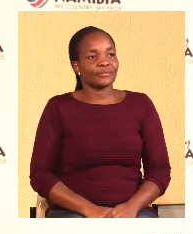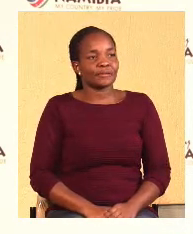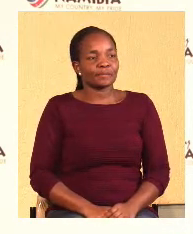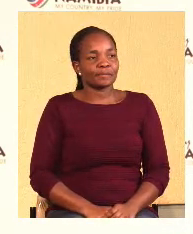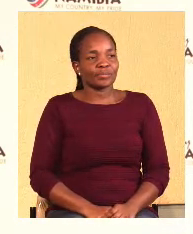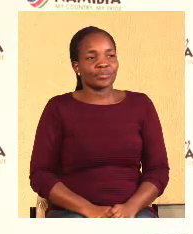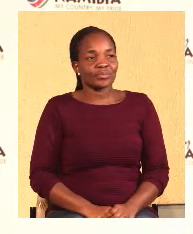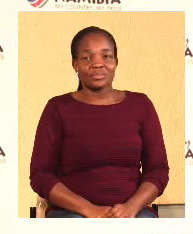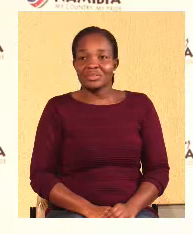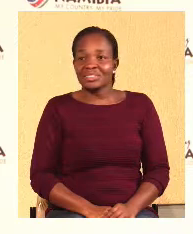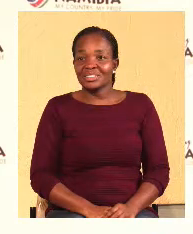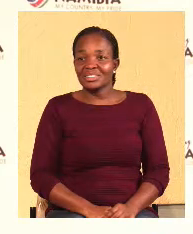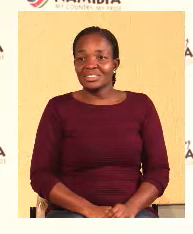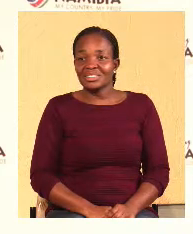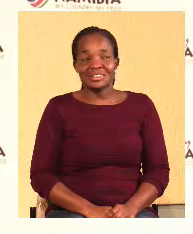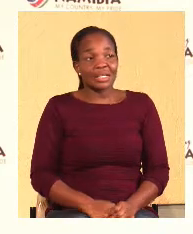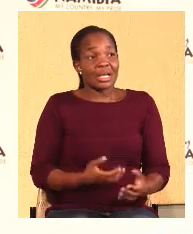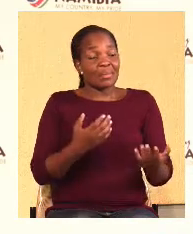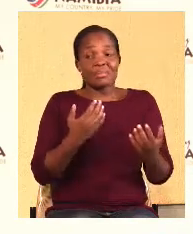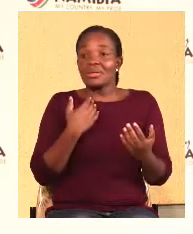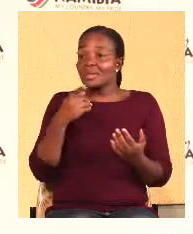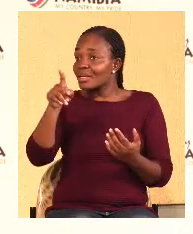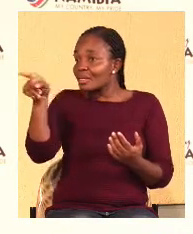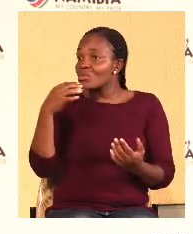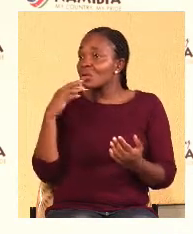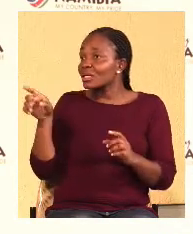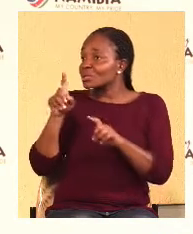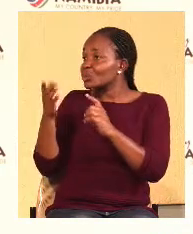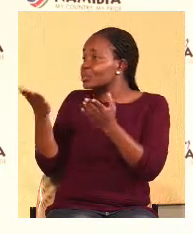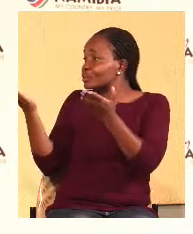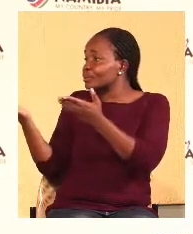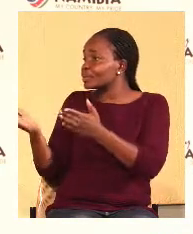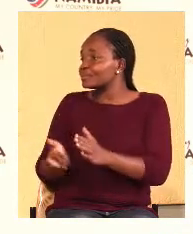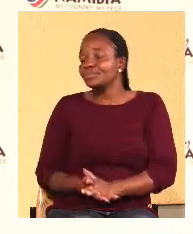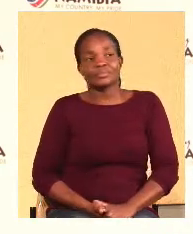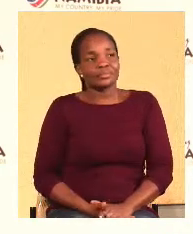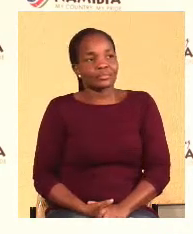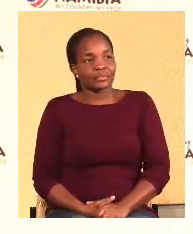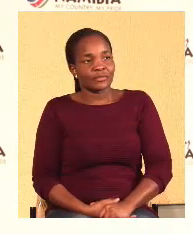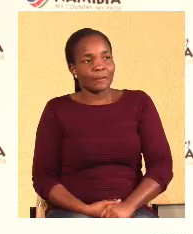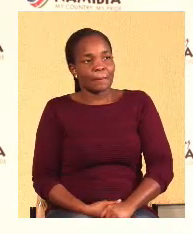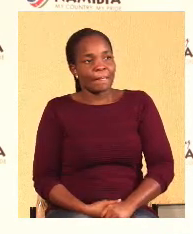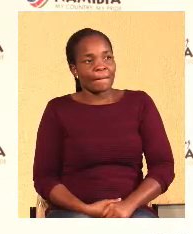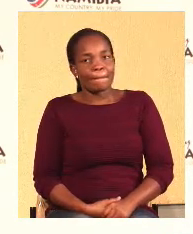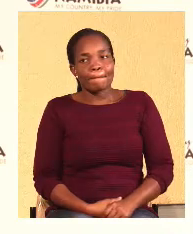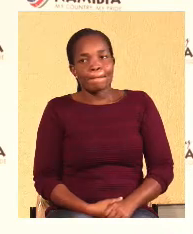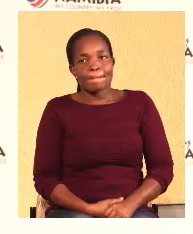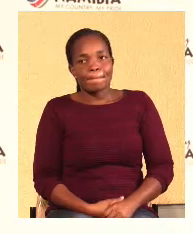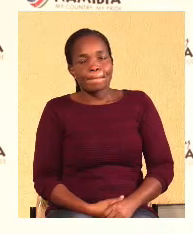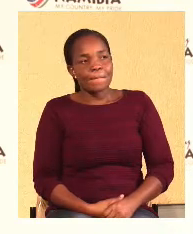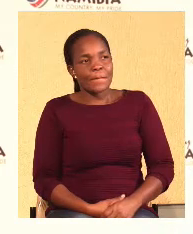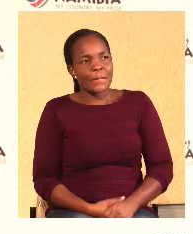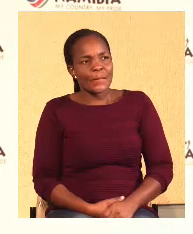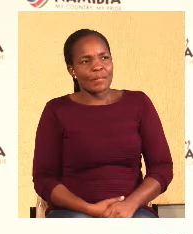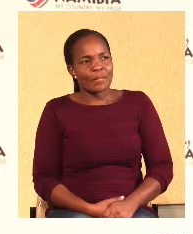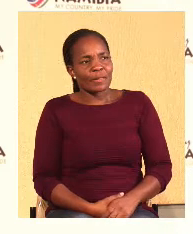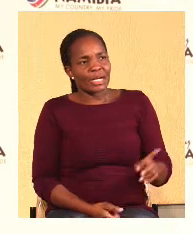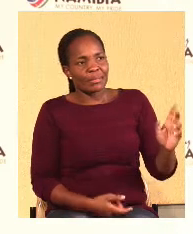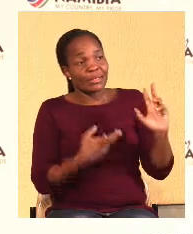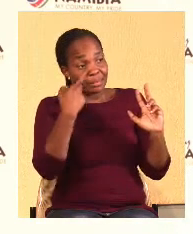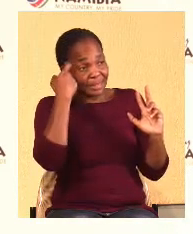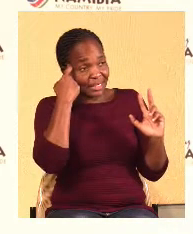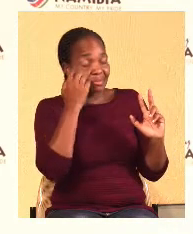there are journalists that want to join the queue, please feel free. Whilst they are coming, I've interrupted the minister. Excuse